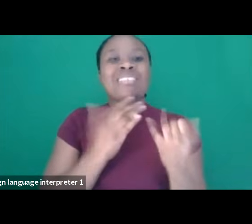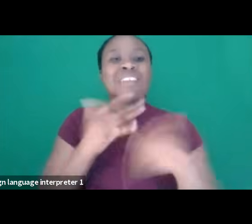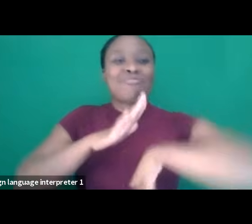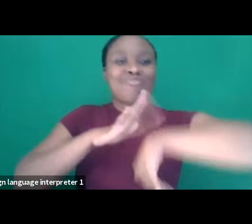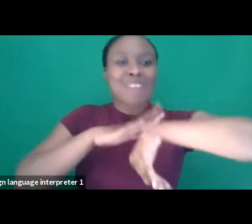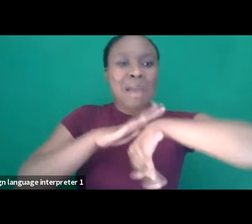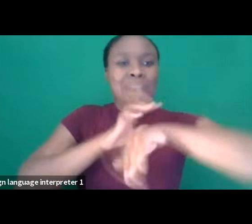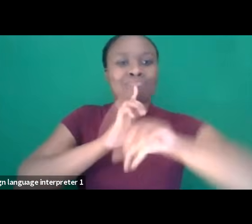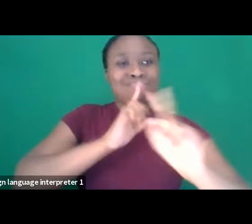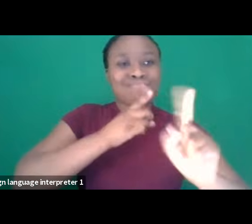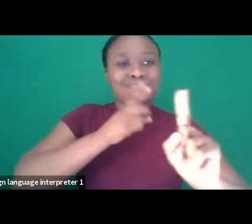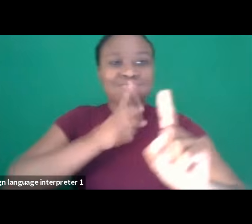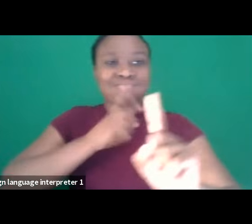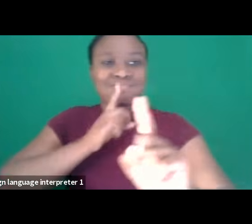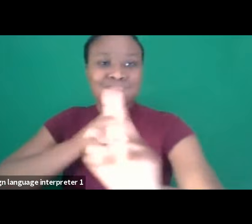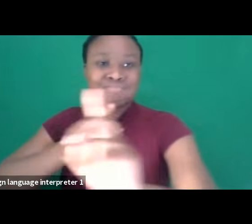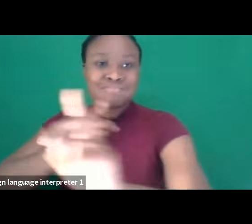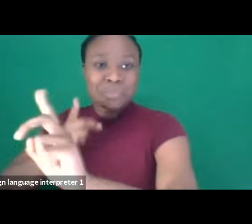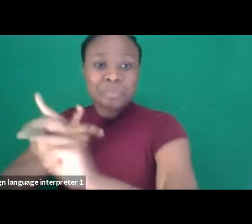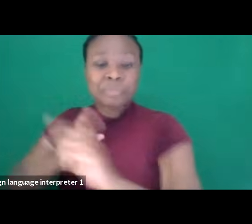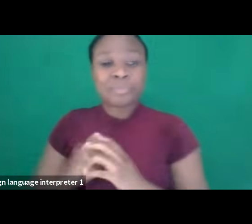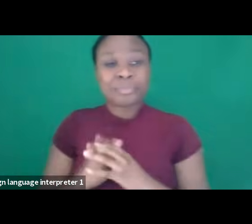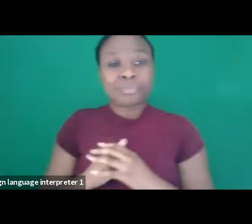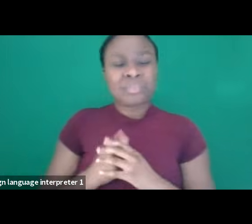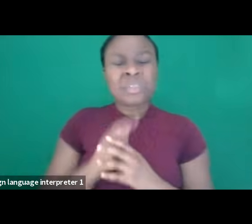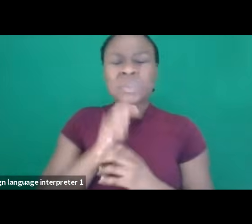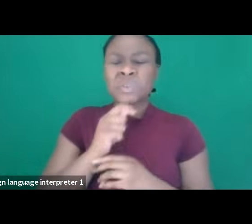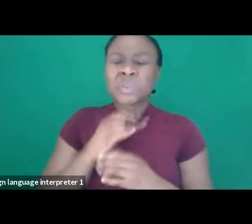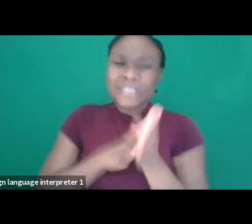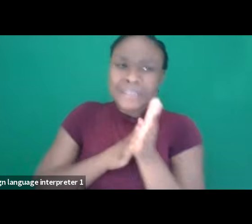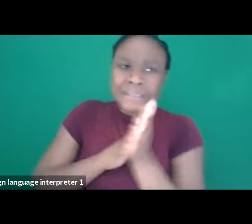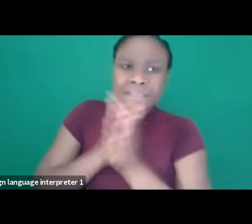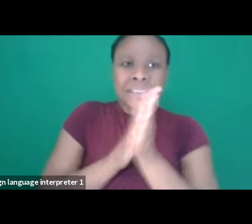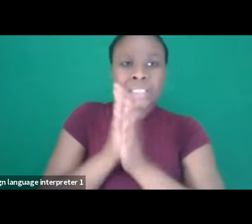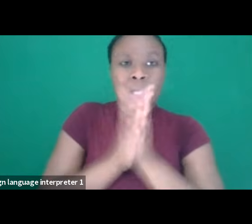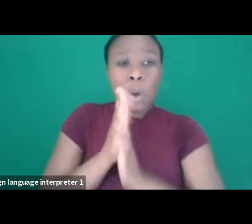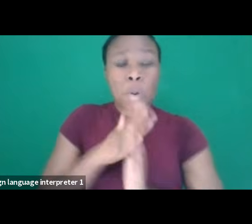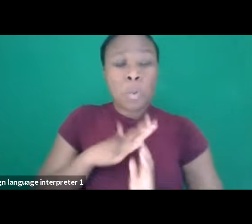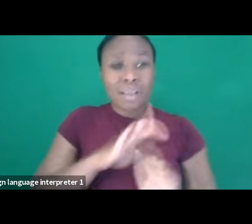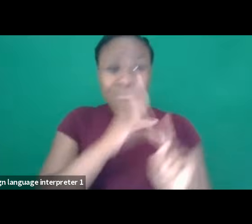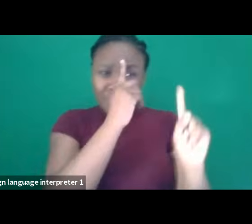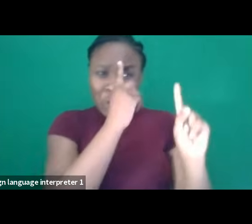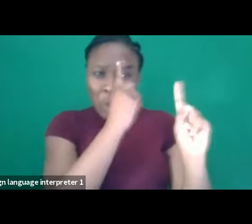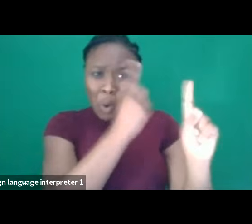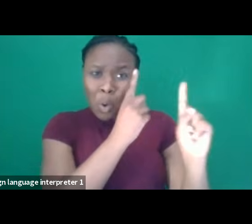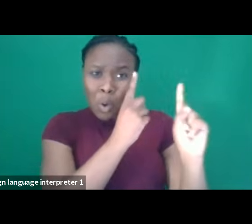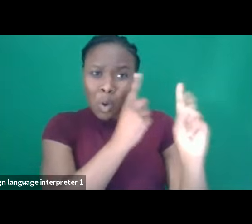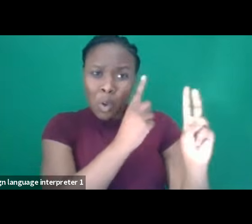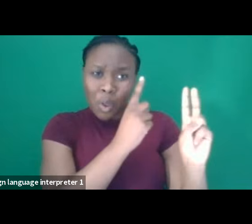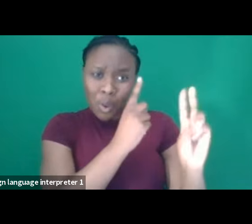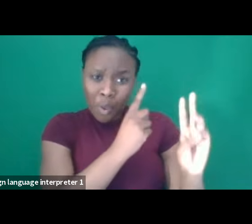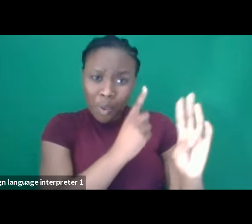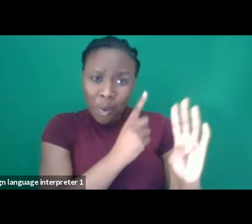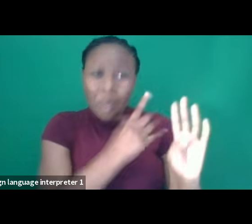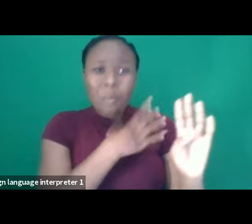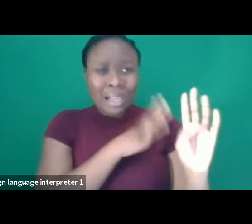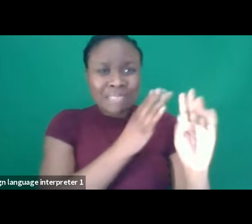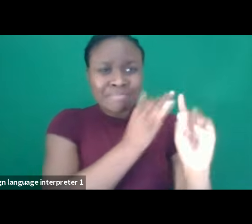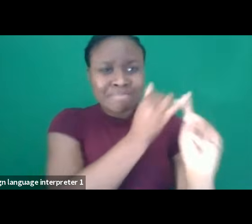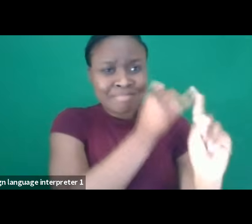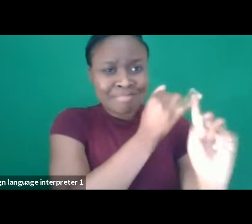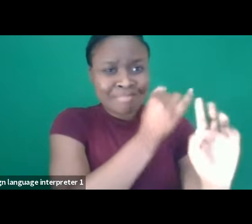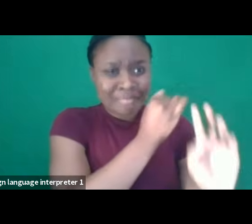you. As we aspire and work towards achieving our goal of a smart modern SARS, we believe that it